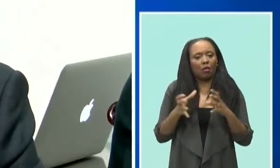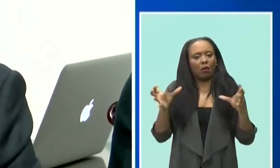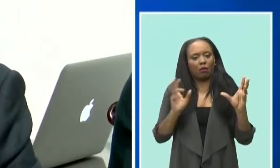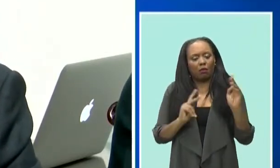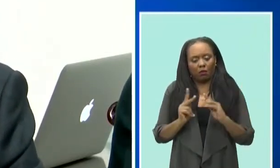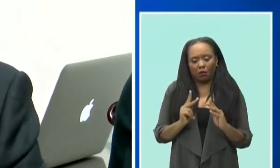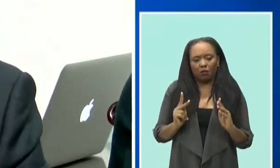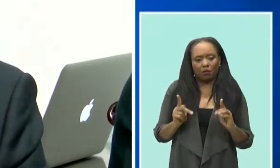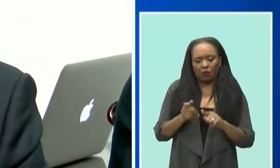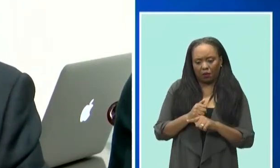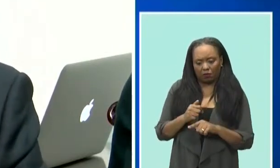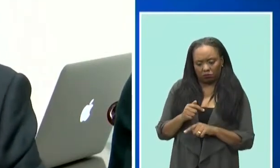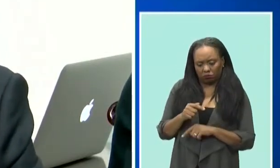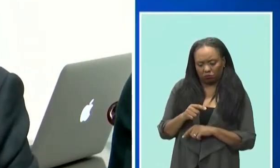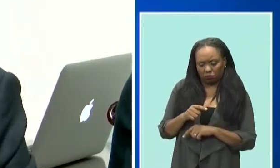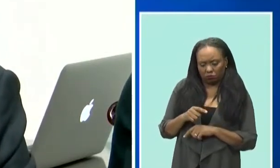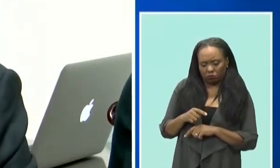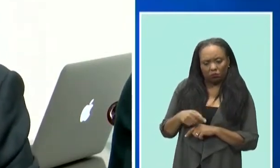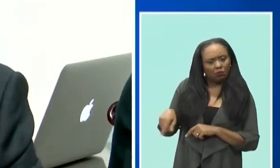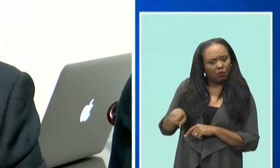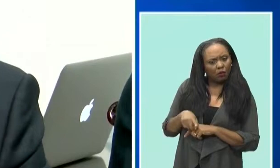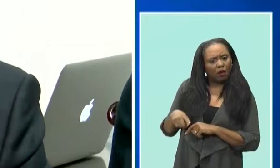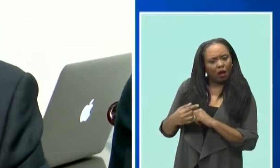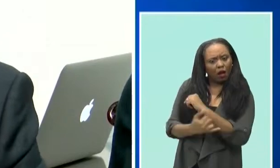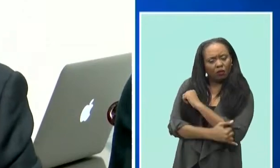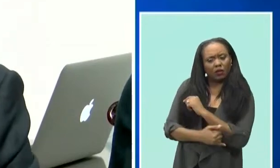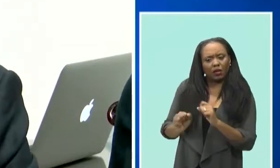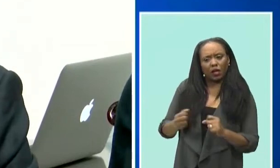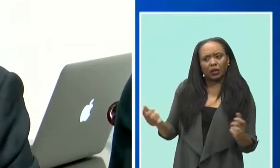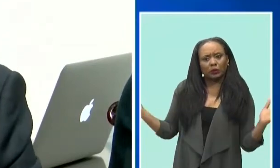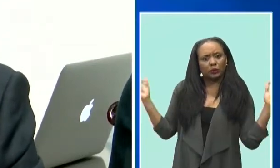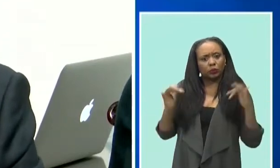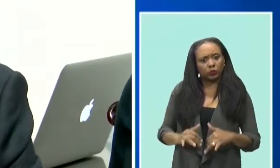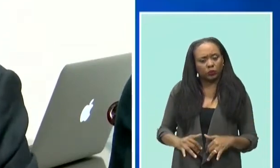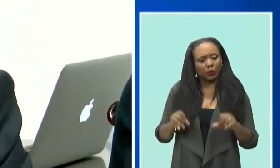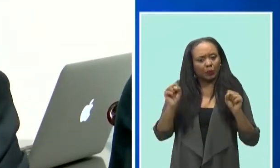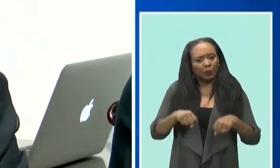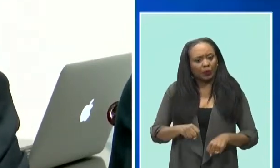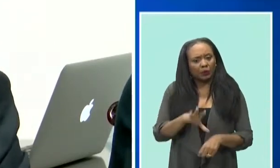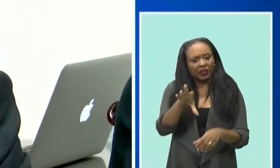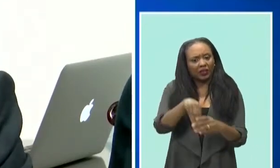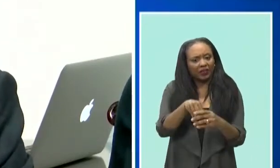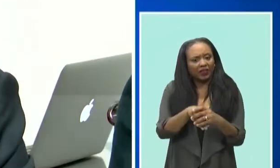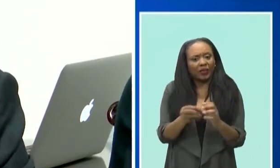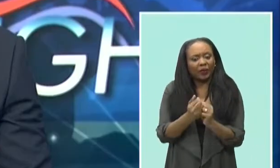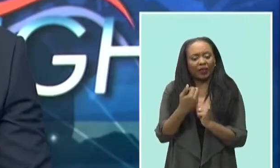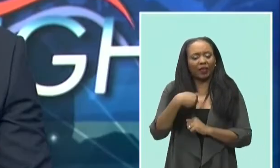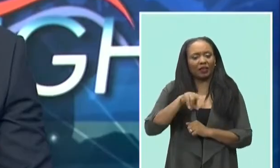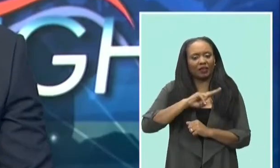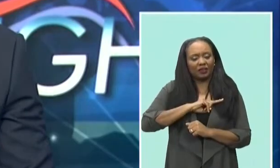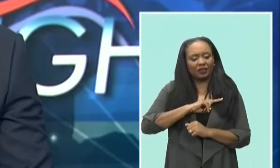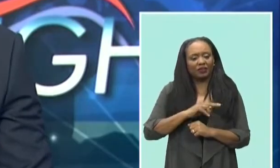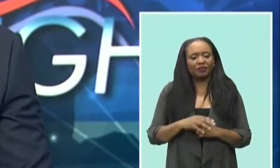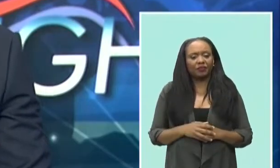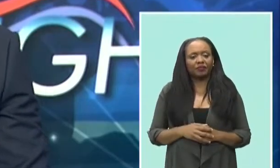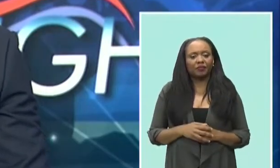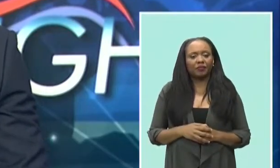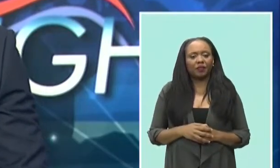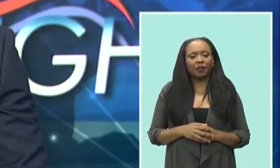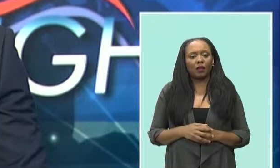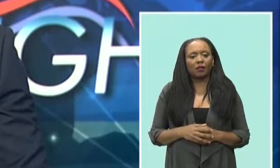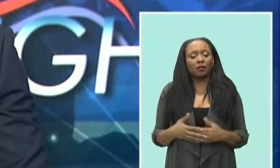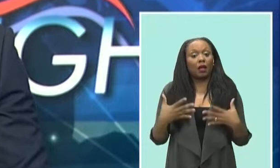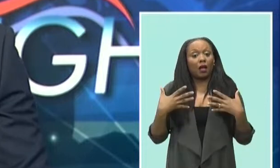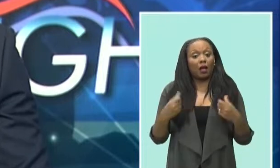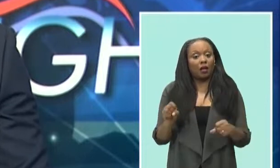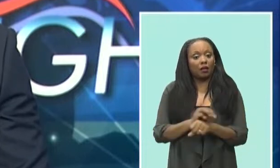these countries, not only in terms of tourism, but also in terms of possibility for investment and business. Health Minister